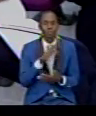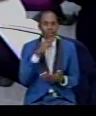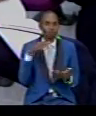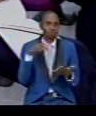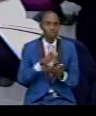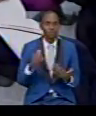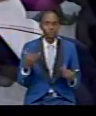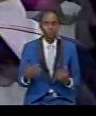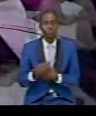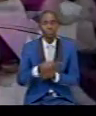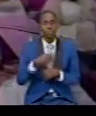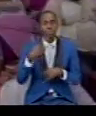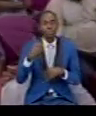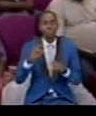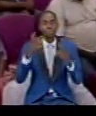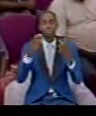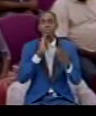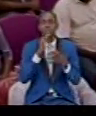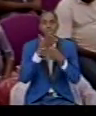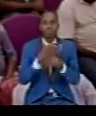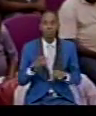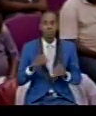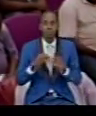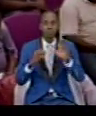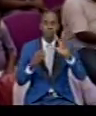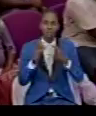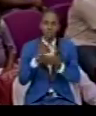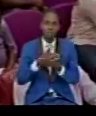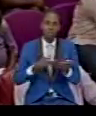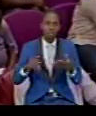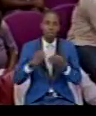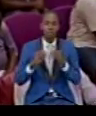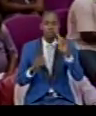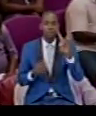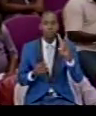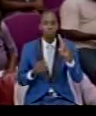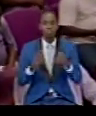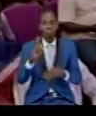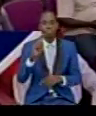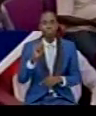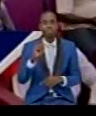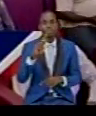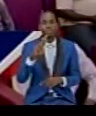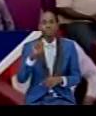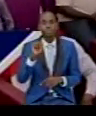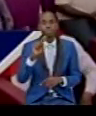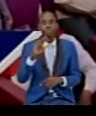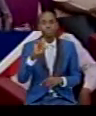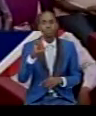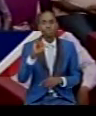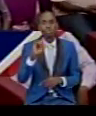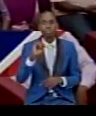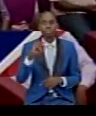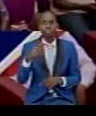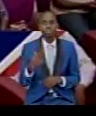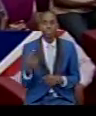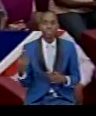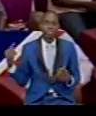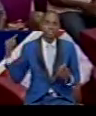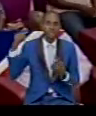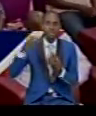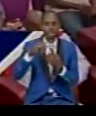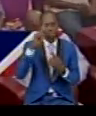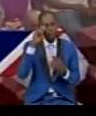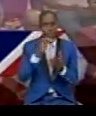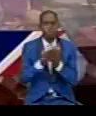divide the message the message is travailing until Believers be